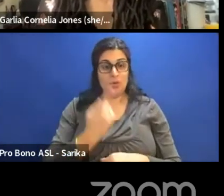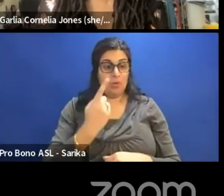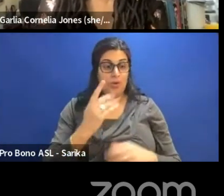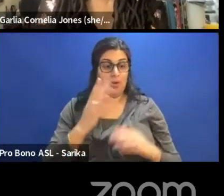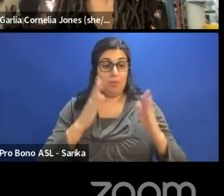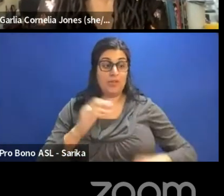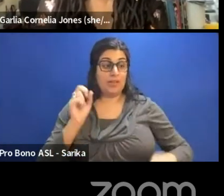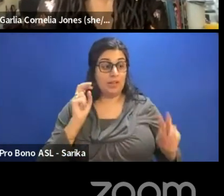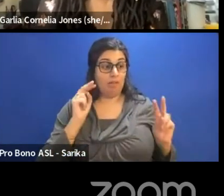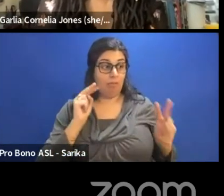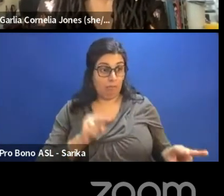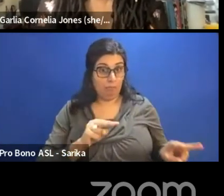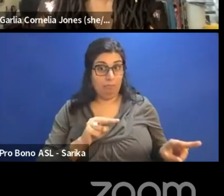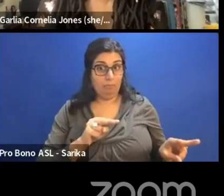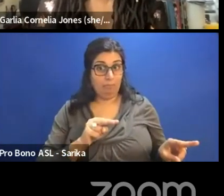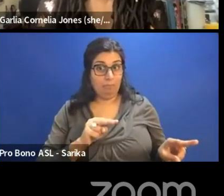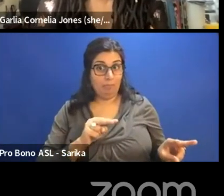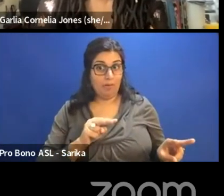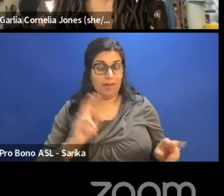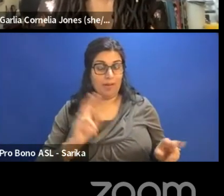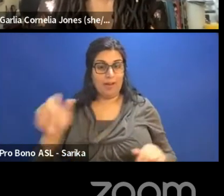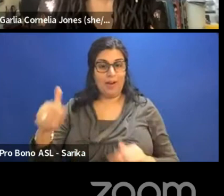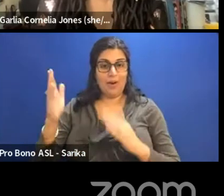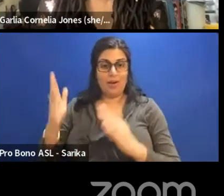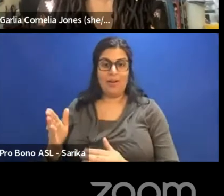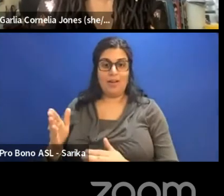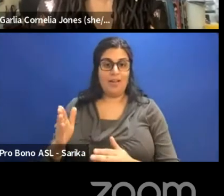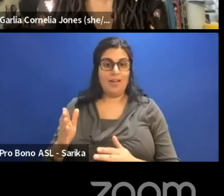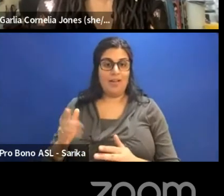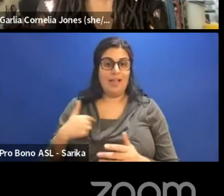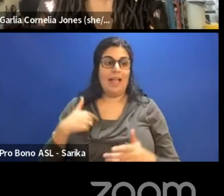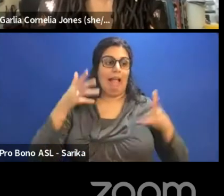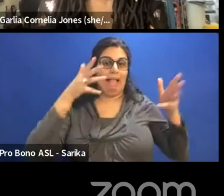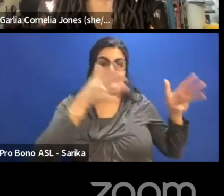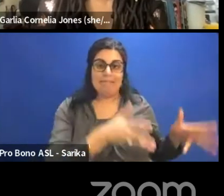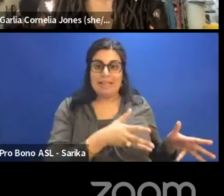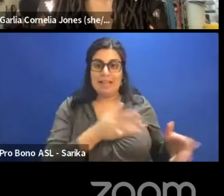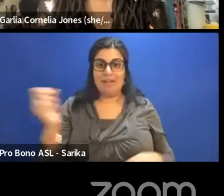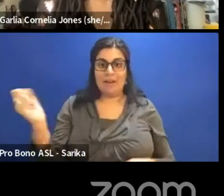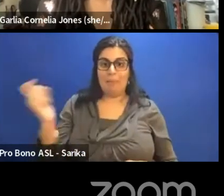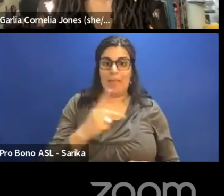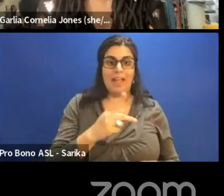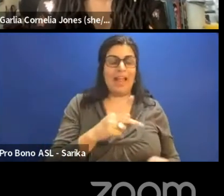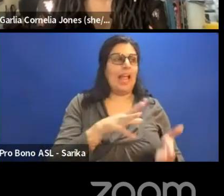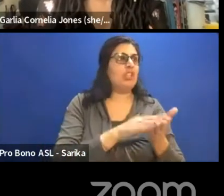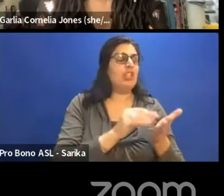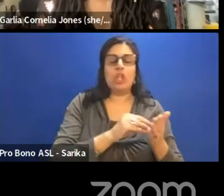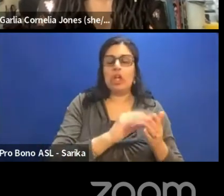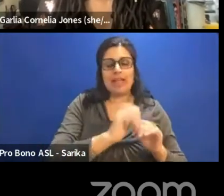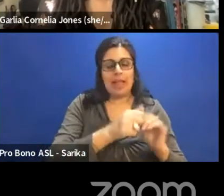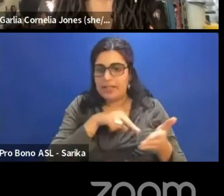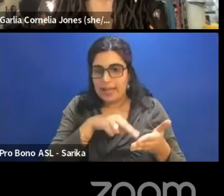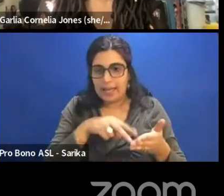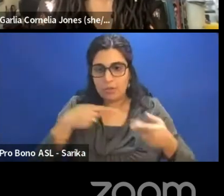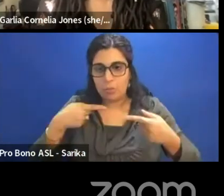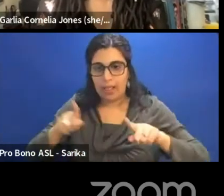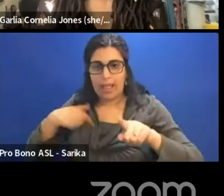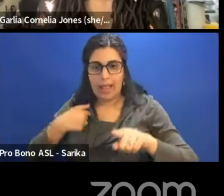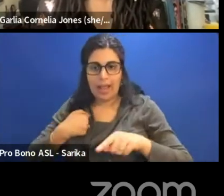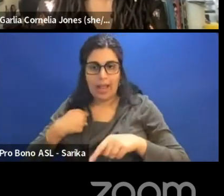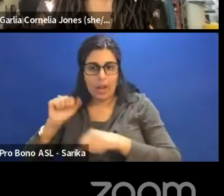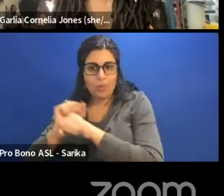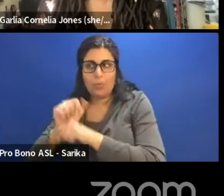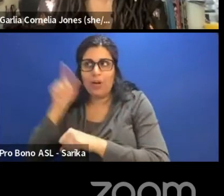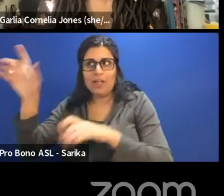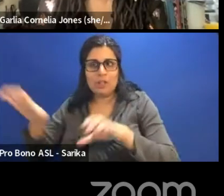watch your child, and then there is like I leave her and I come back and she has like learned to dance while I was doing rehearsal.